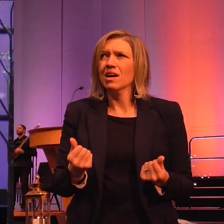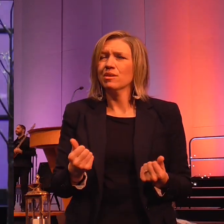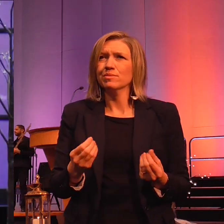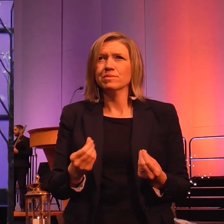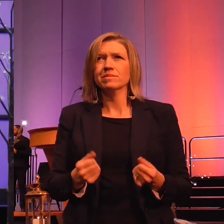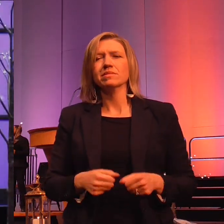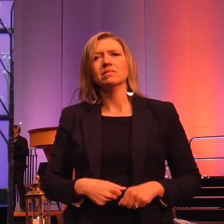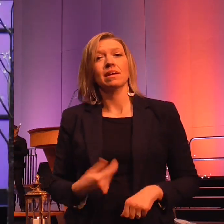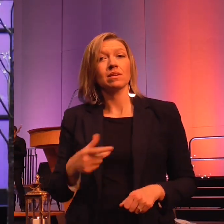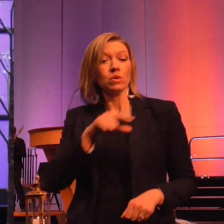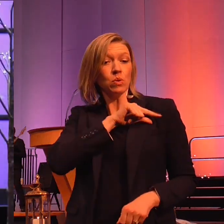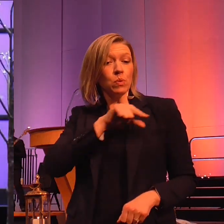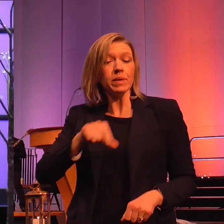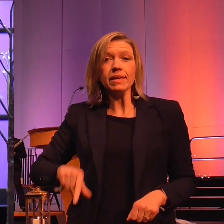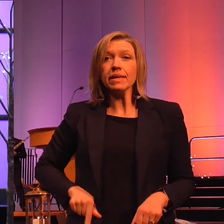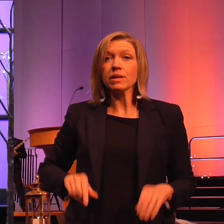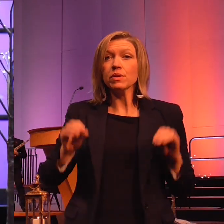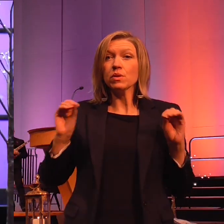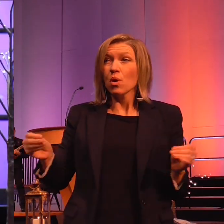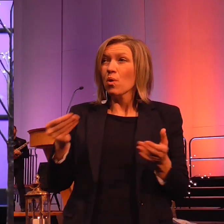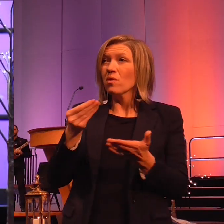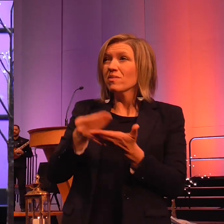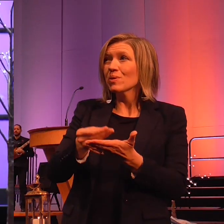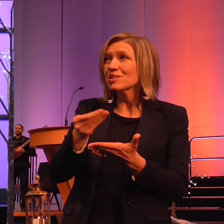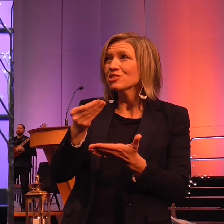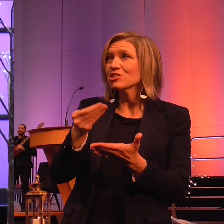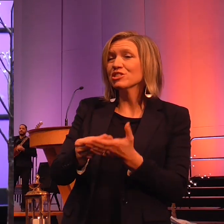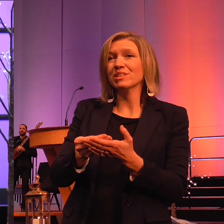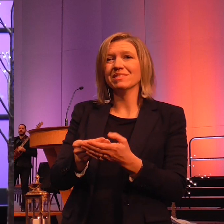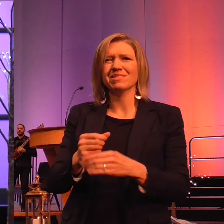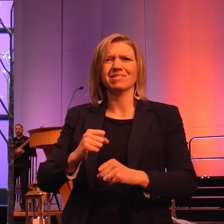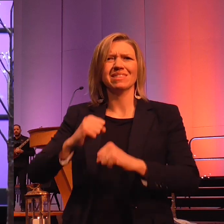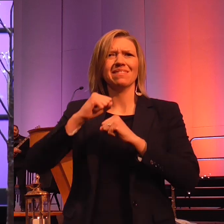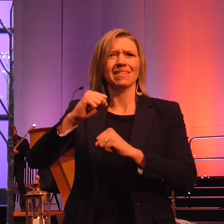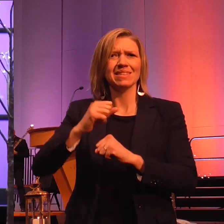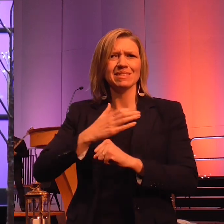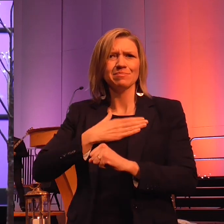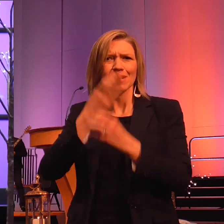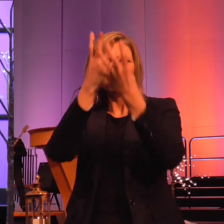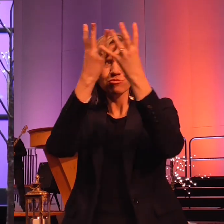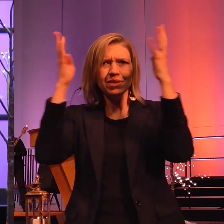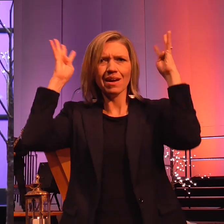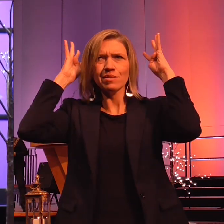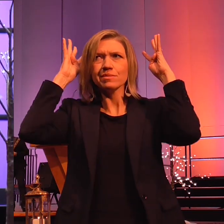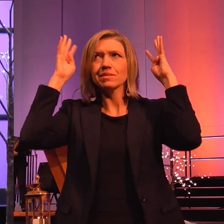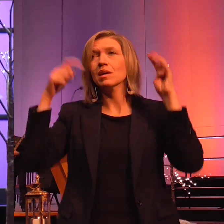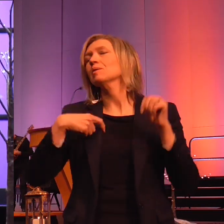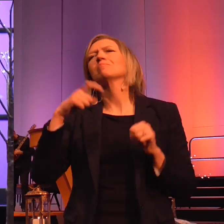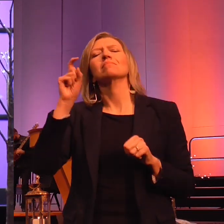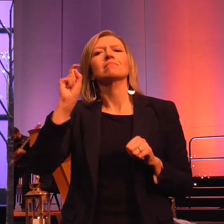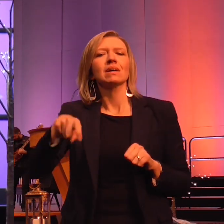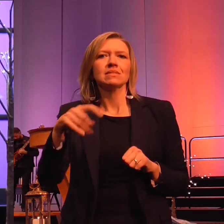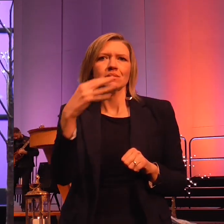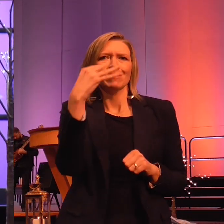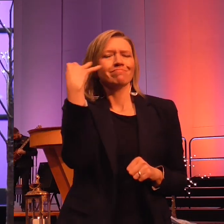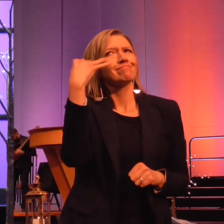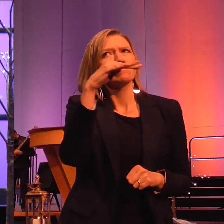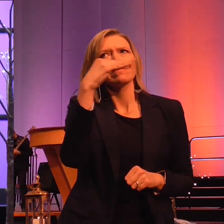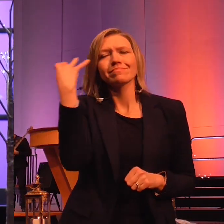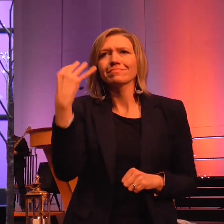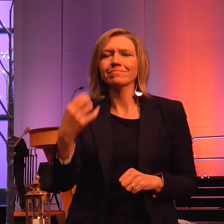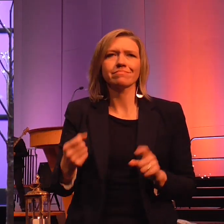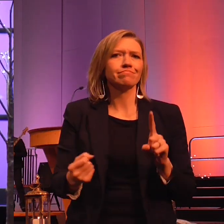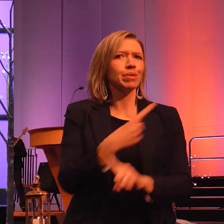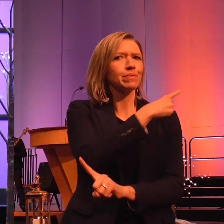A queen with no fortune defending her crown. I must have been out of my mind.